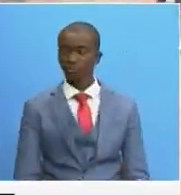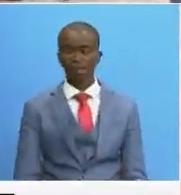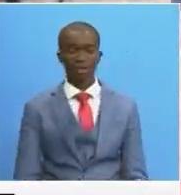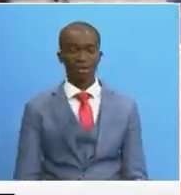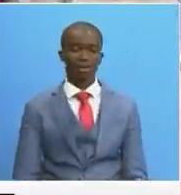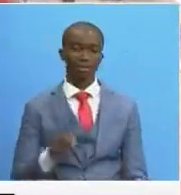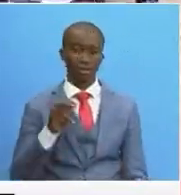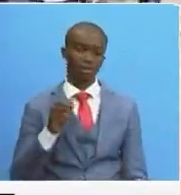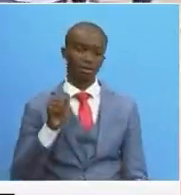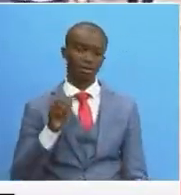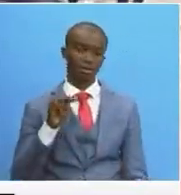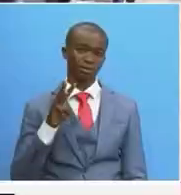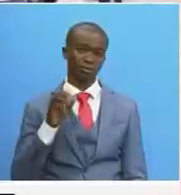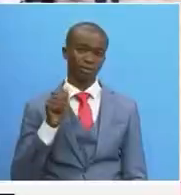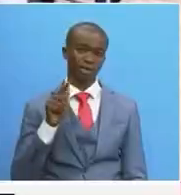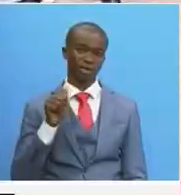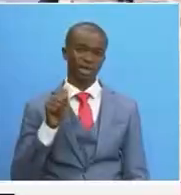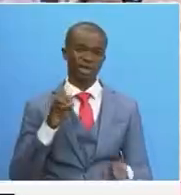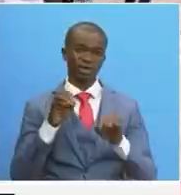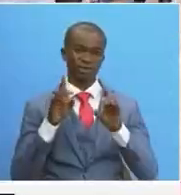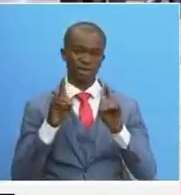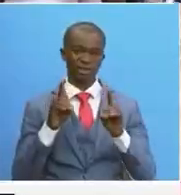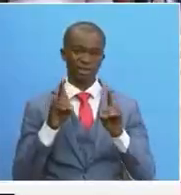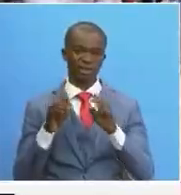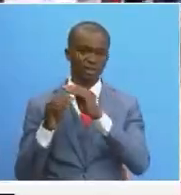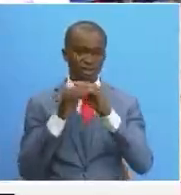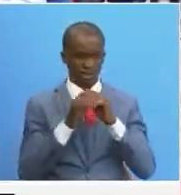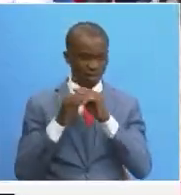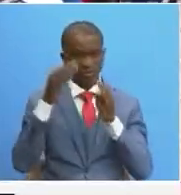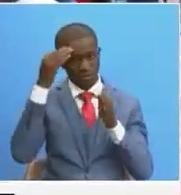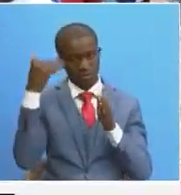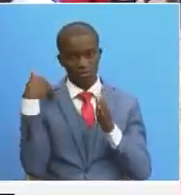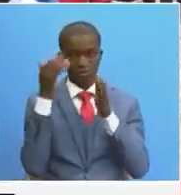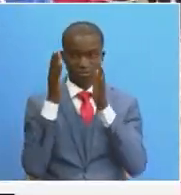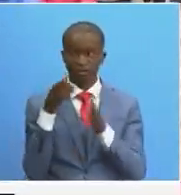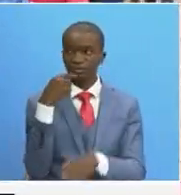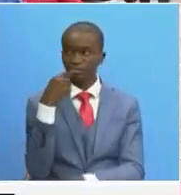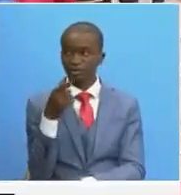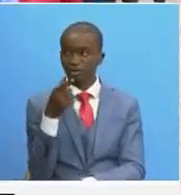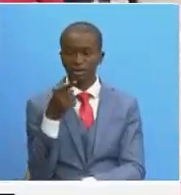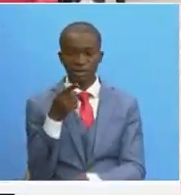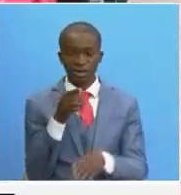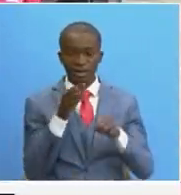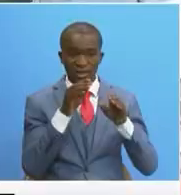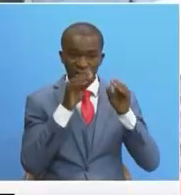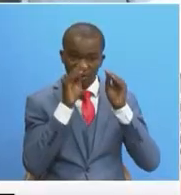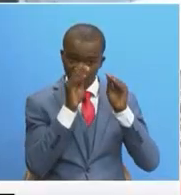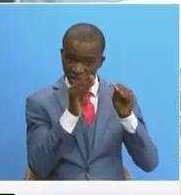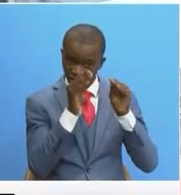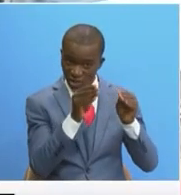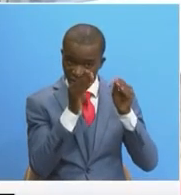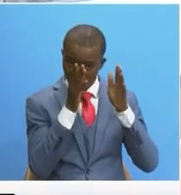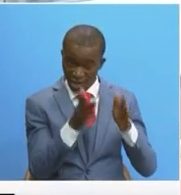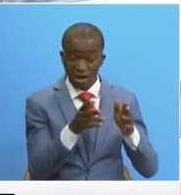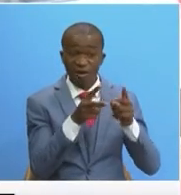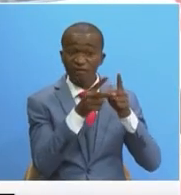Officer Sitali Ngula, behind every profession, in any discipline, there's a teacher. We